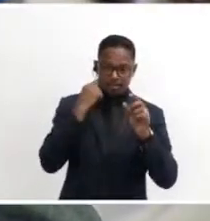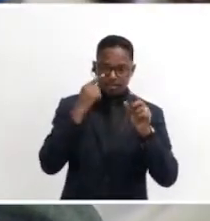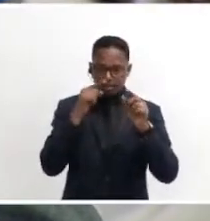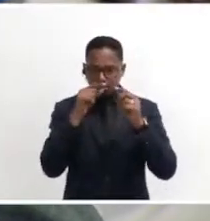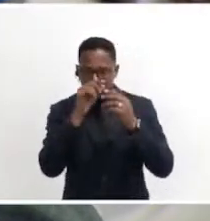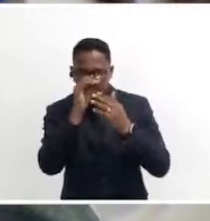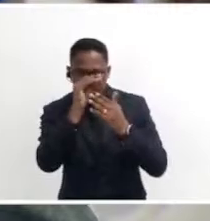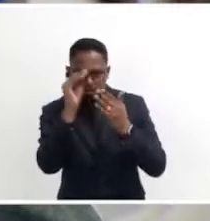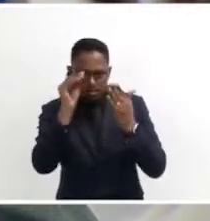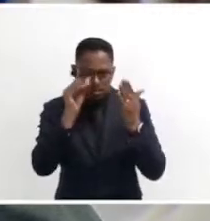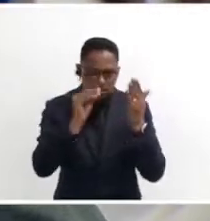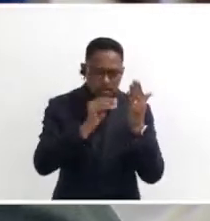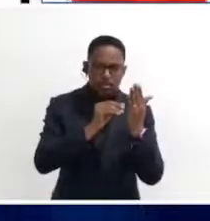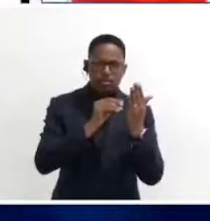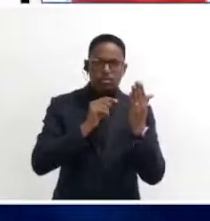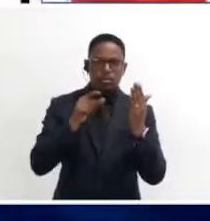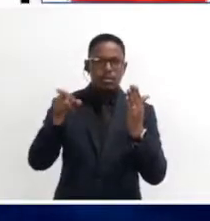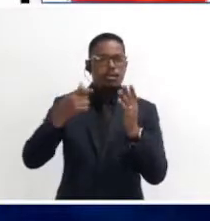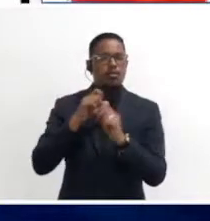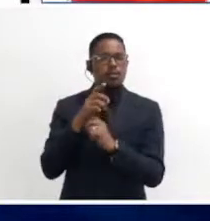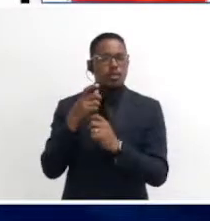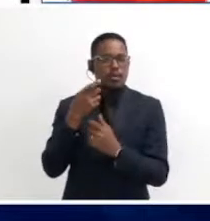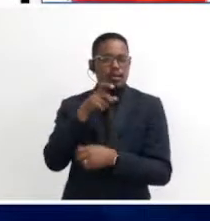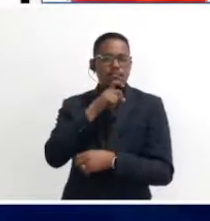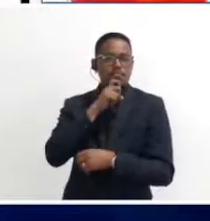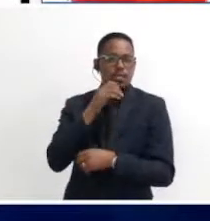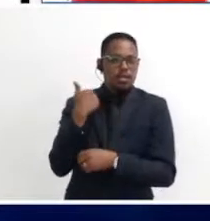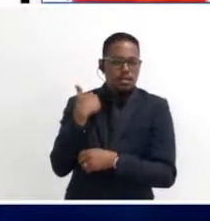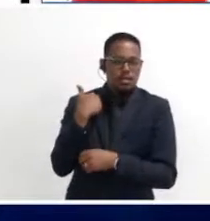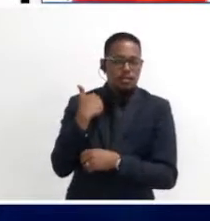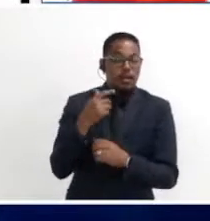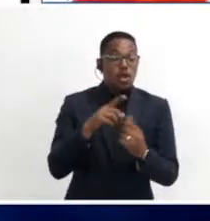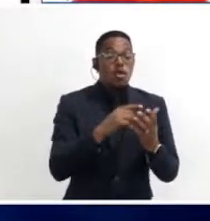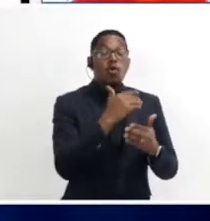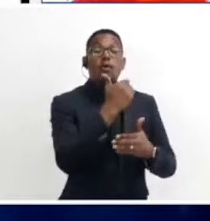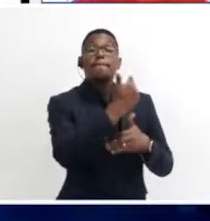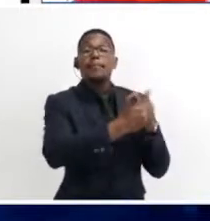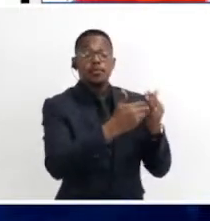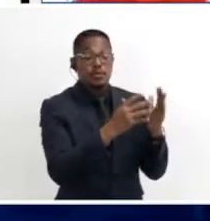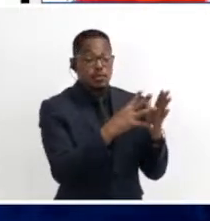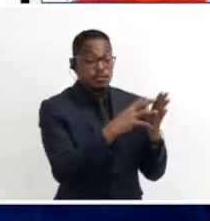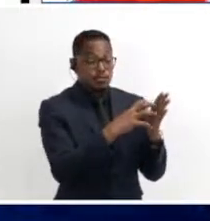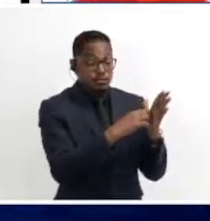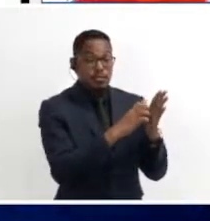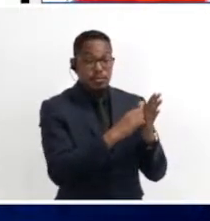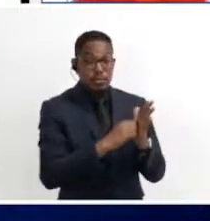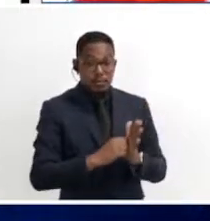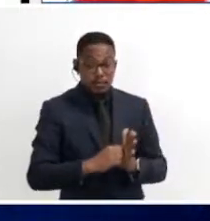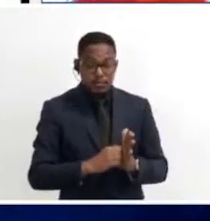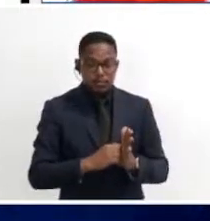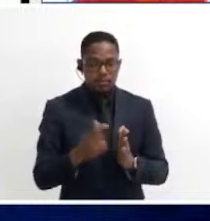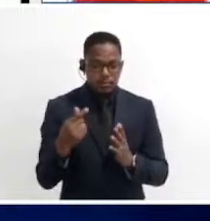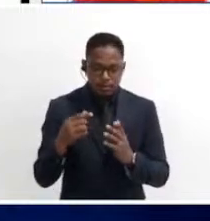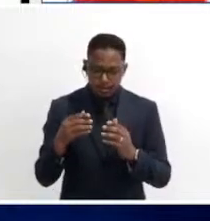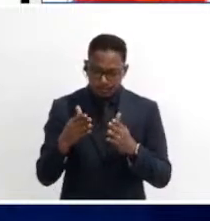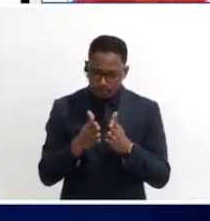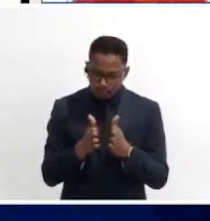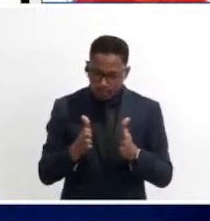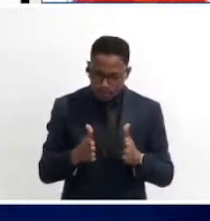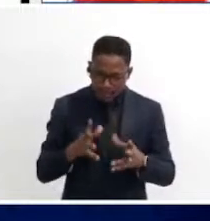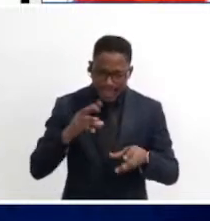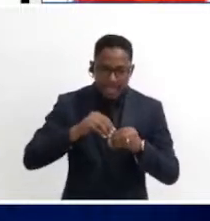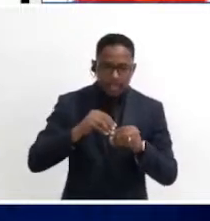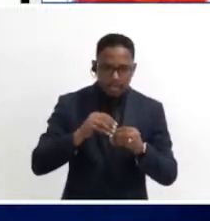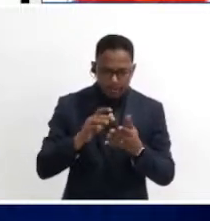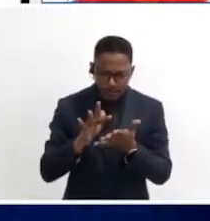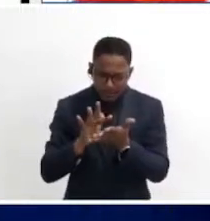subtractive process, processing it. So you're limited on things like line and space, and it's also all on one layer,